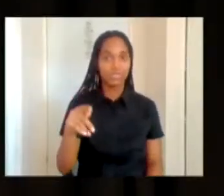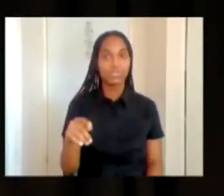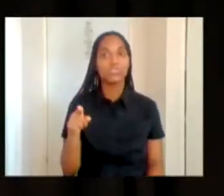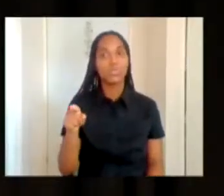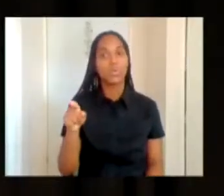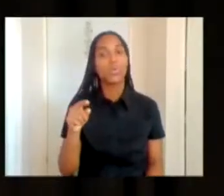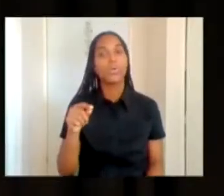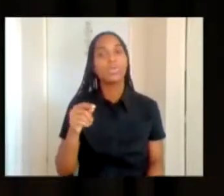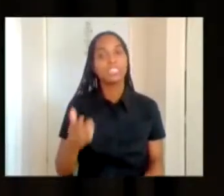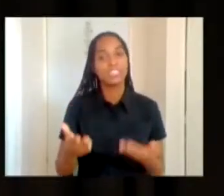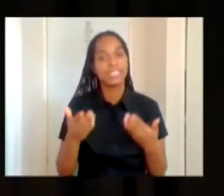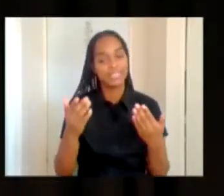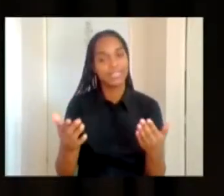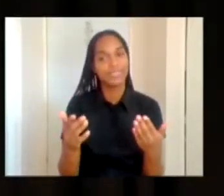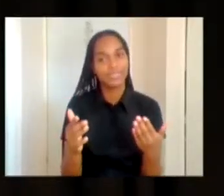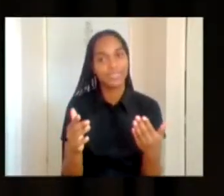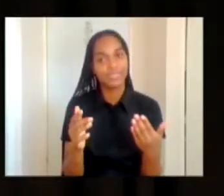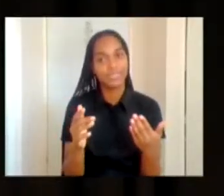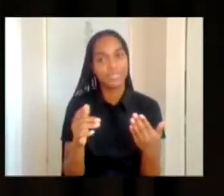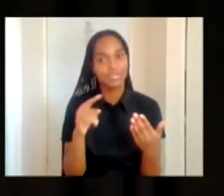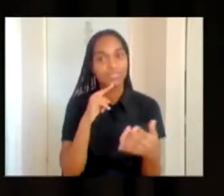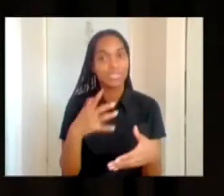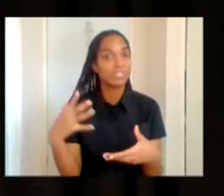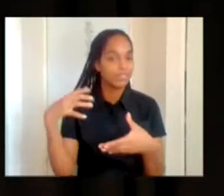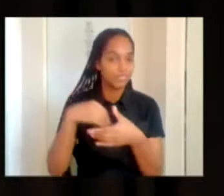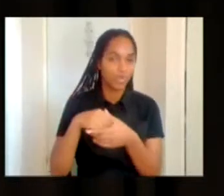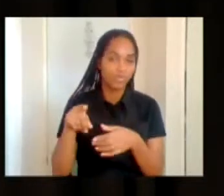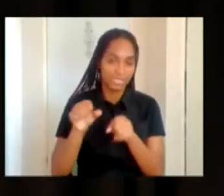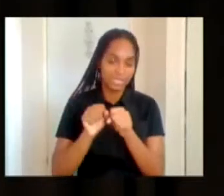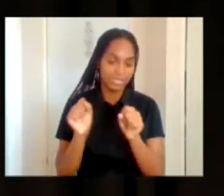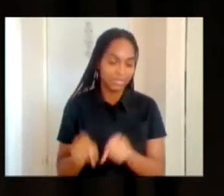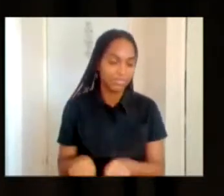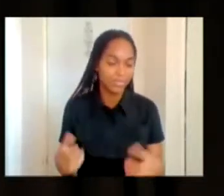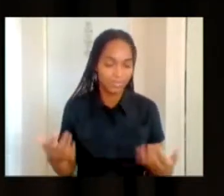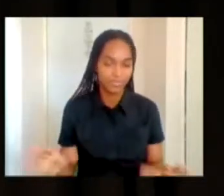is actually built into the system.